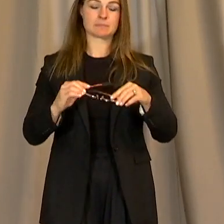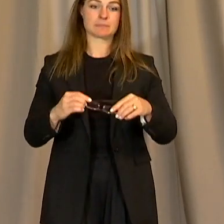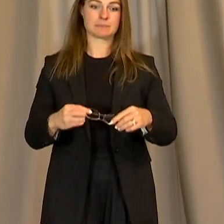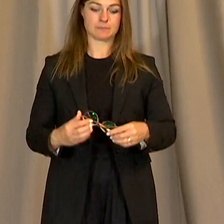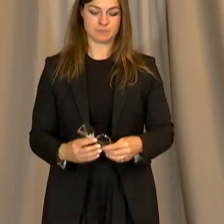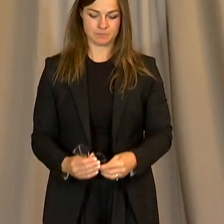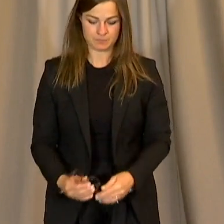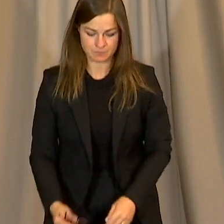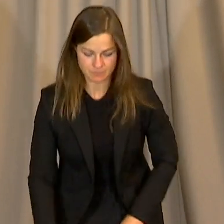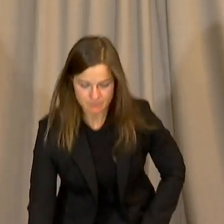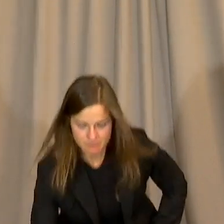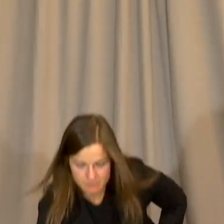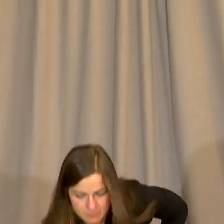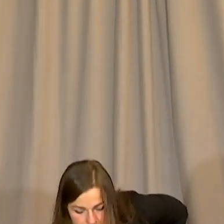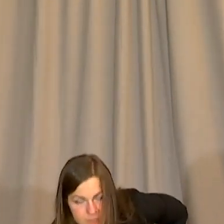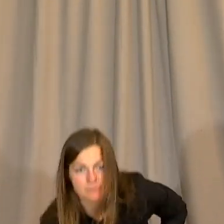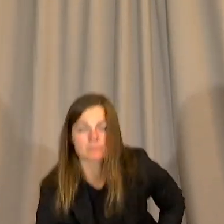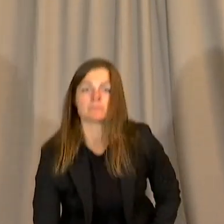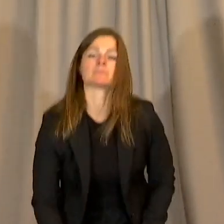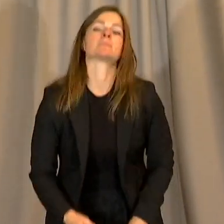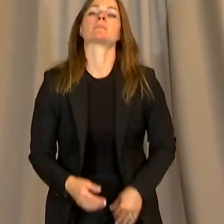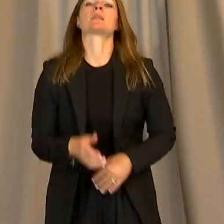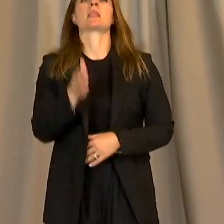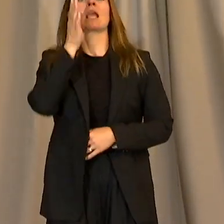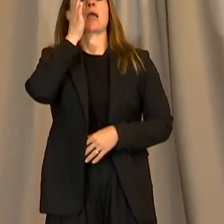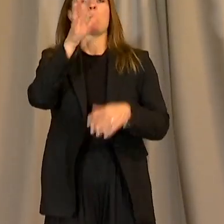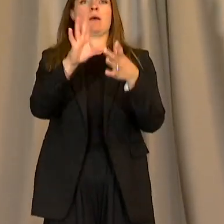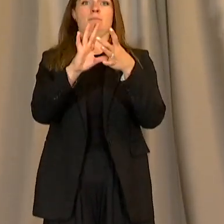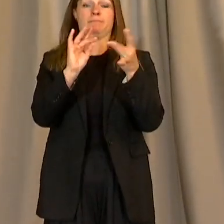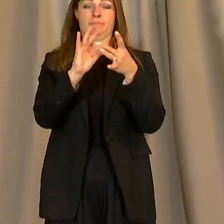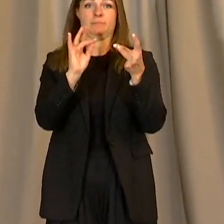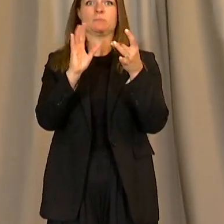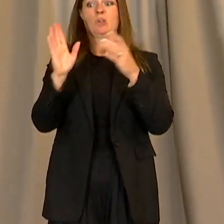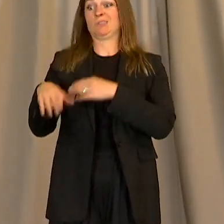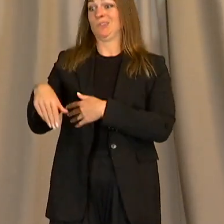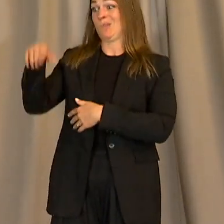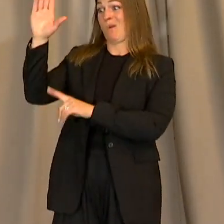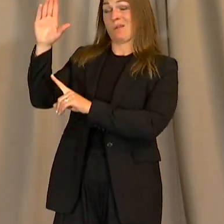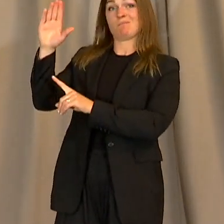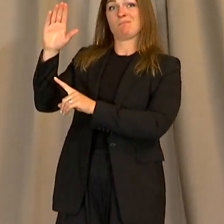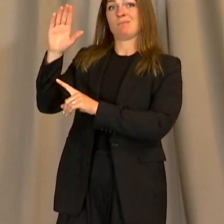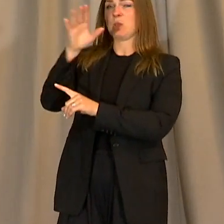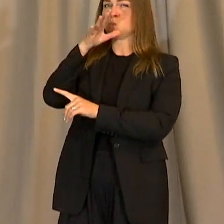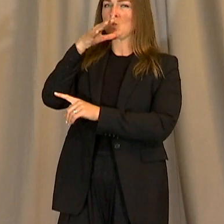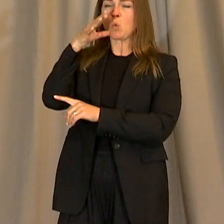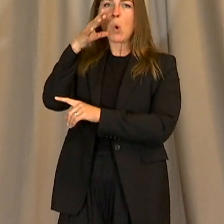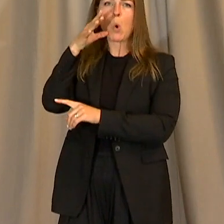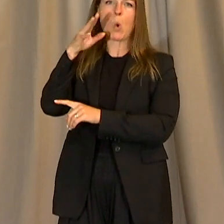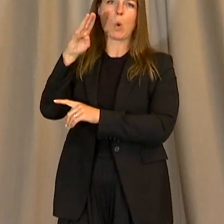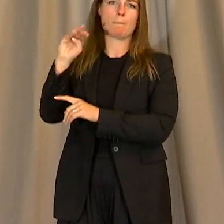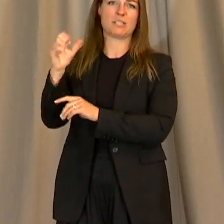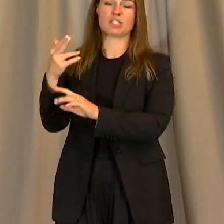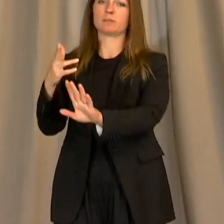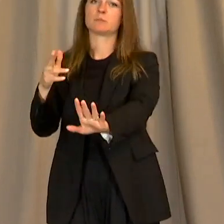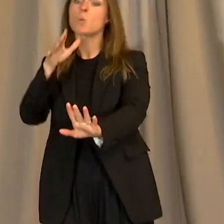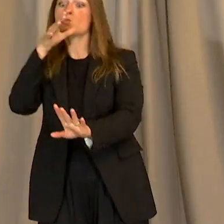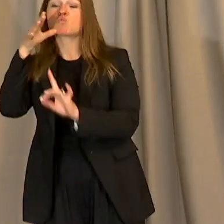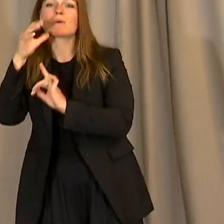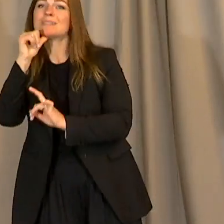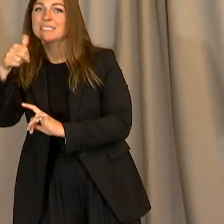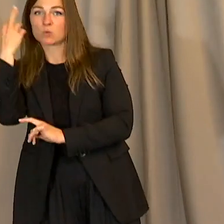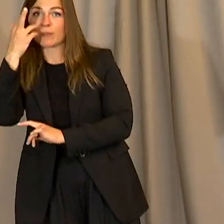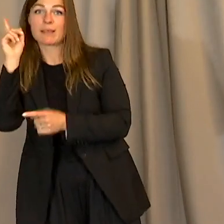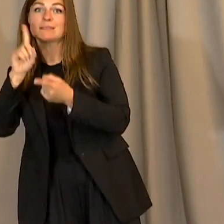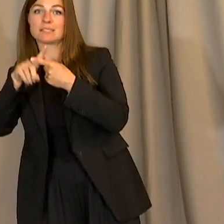But I will say that growing up in rural Michigan, and I didn't know that I was rural, by the way, until I got to